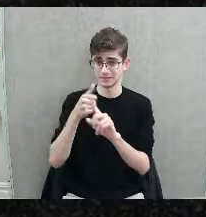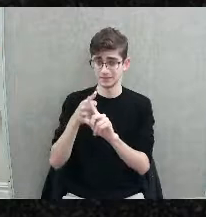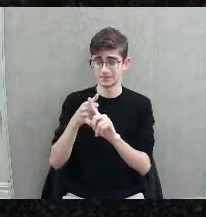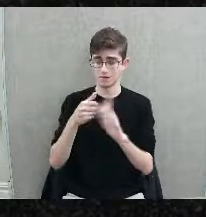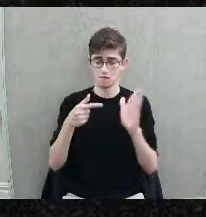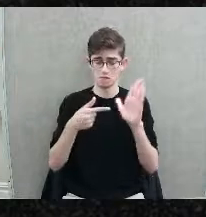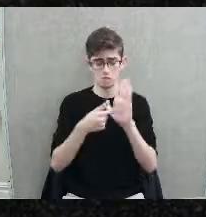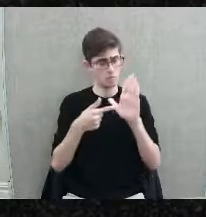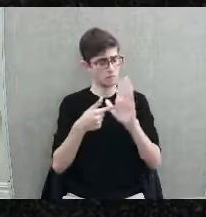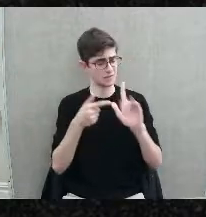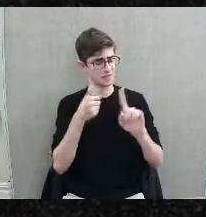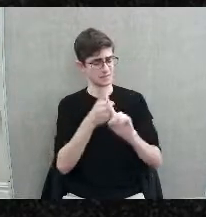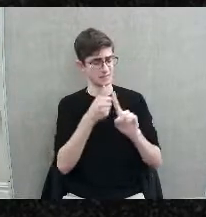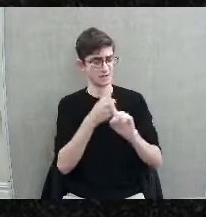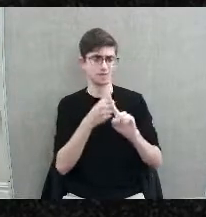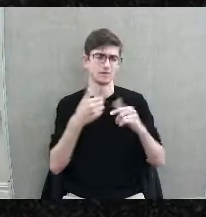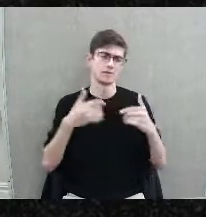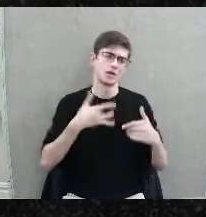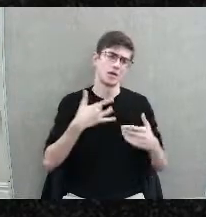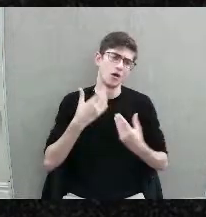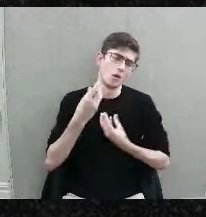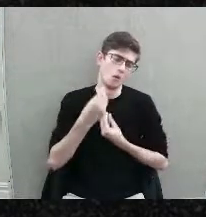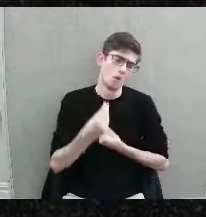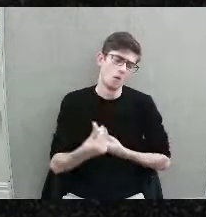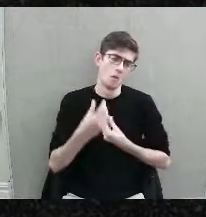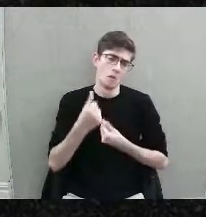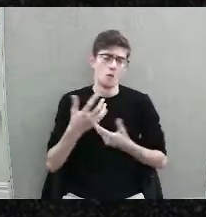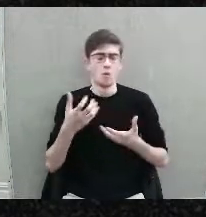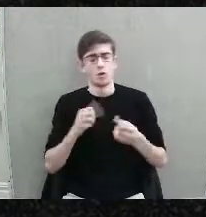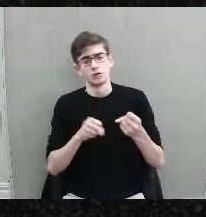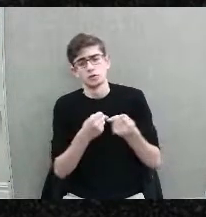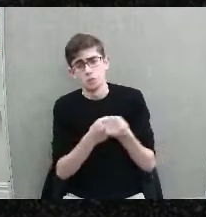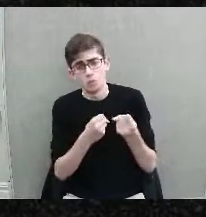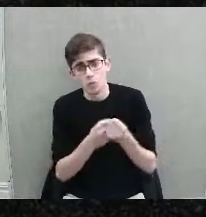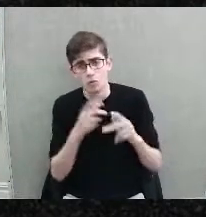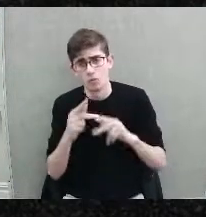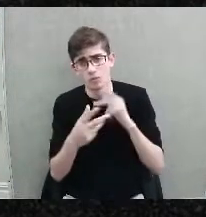extend humanitarian benevolence to people in need.